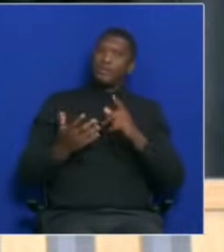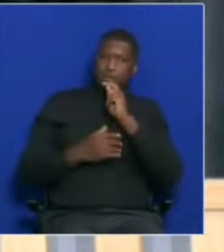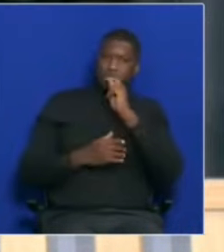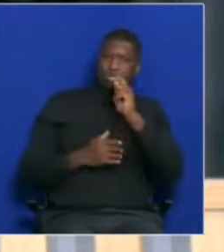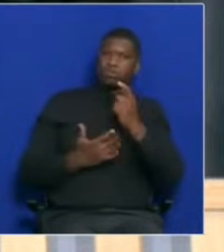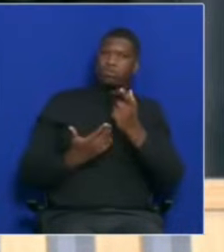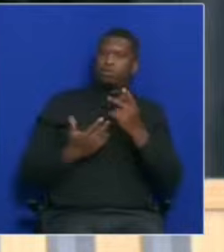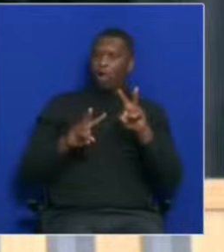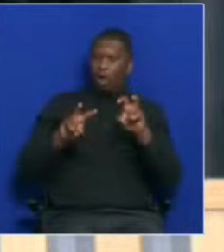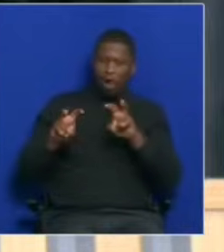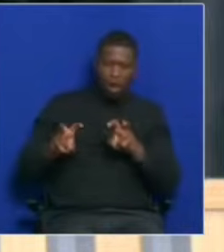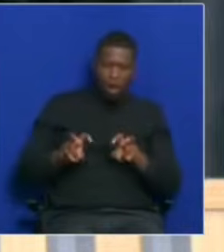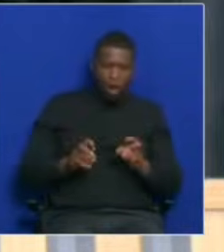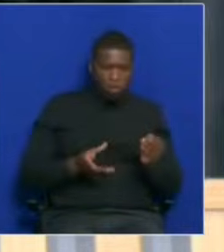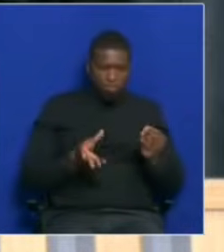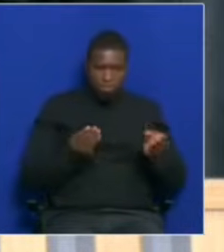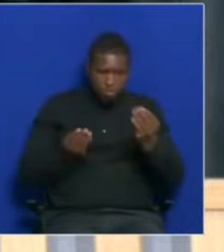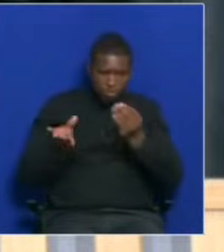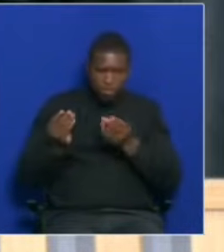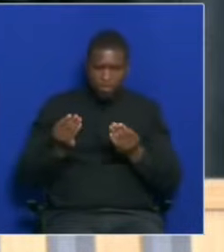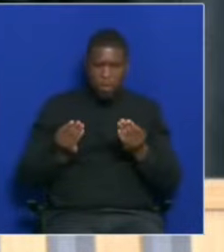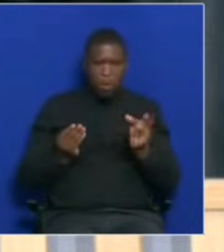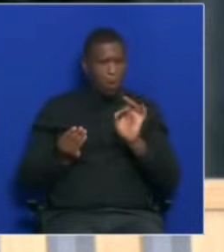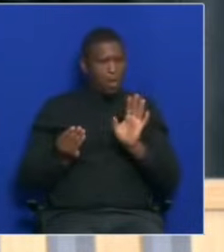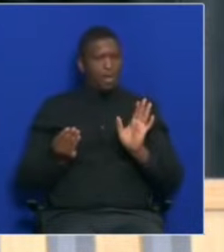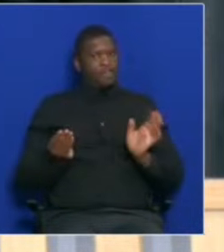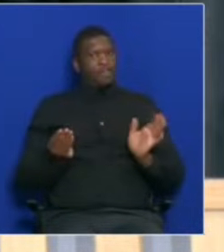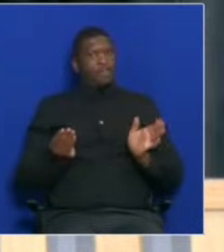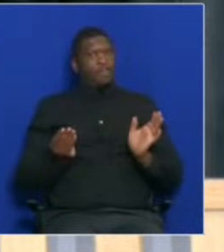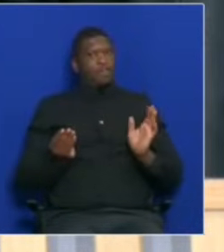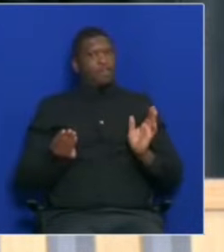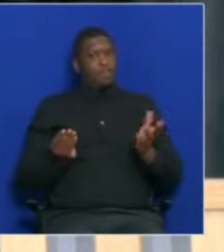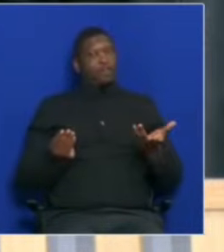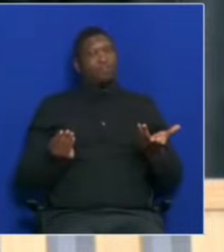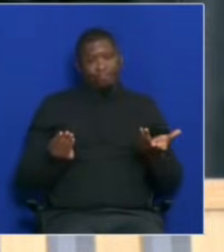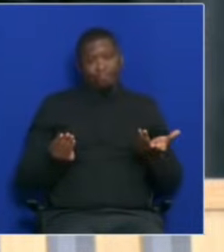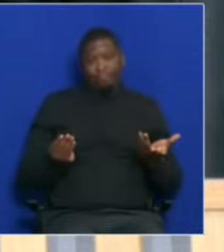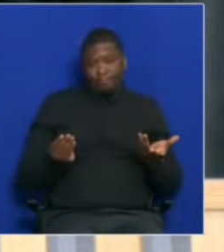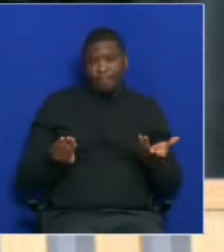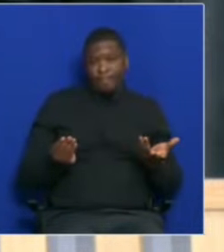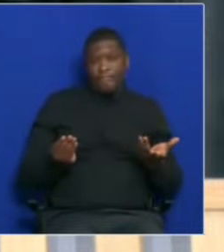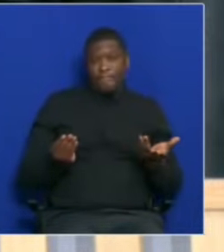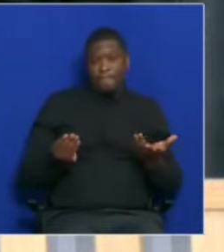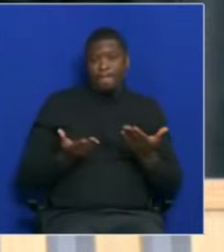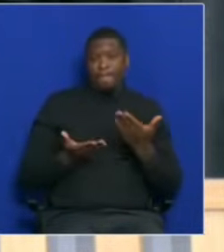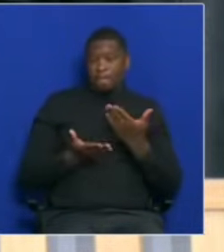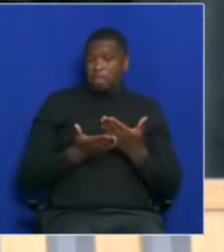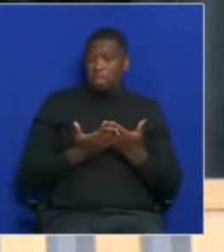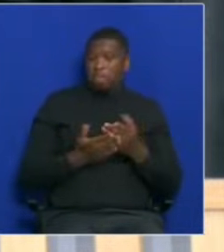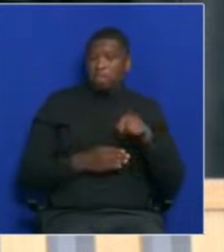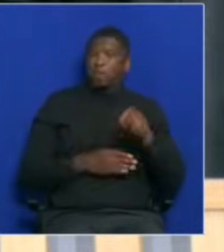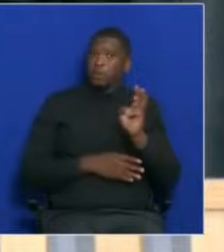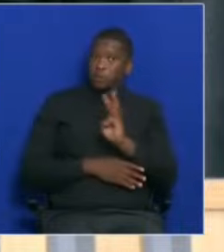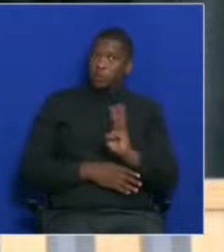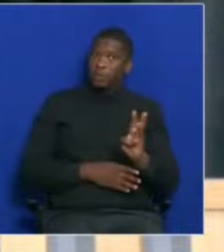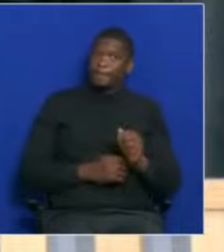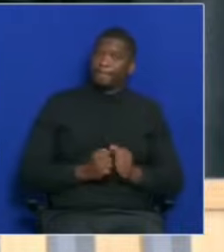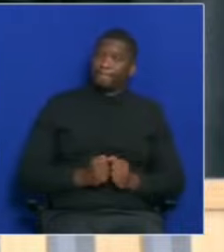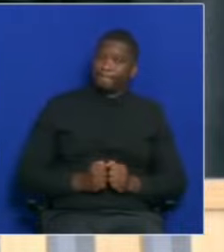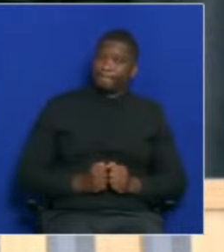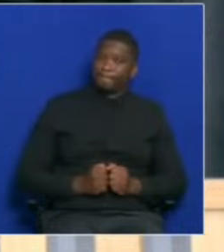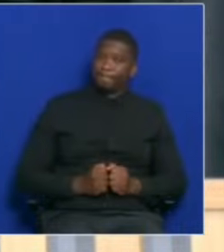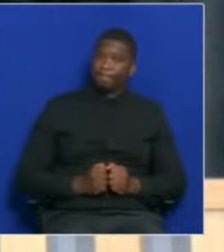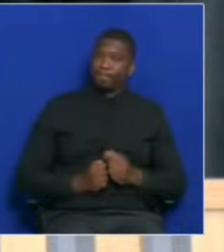that this is all there was that has come out of the commission, you should be more cautious with that statement. I think there